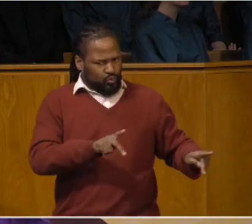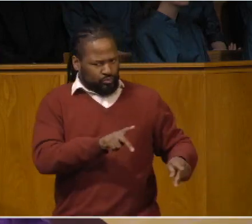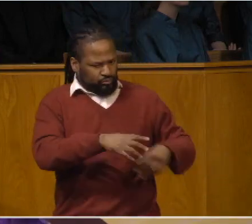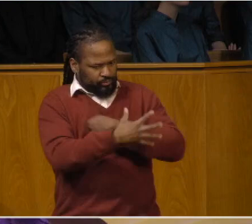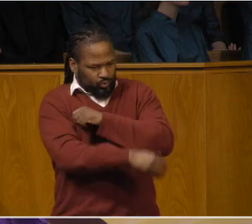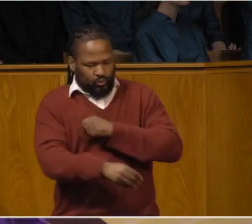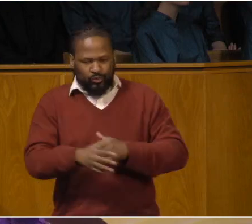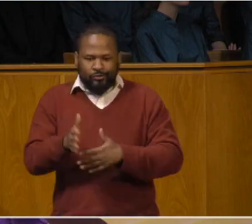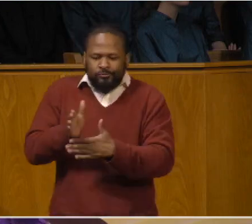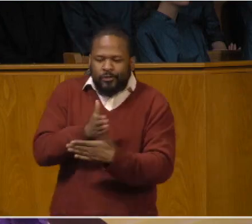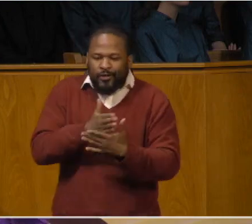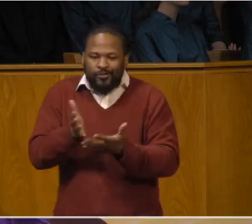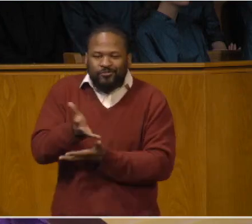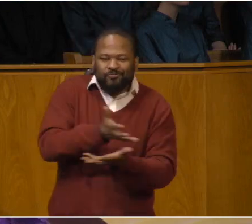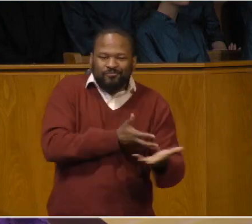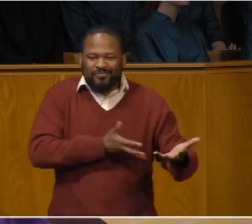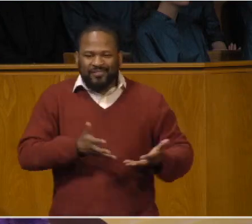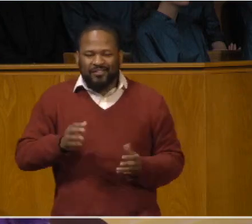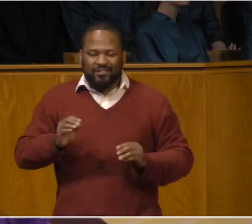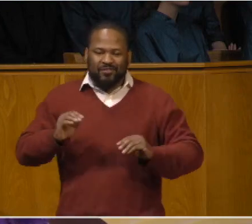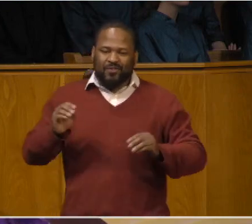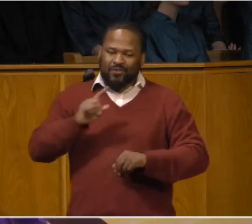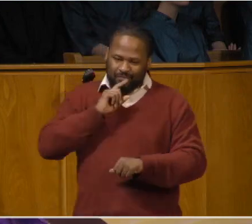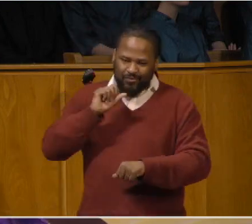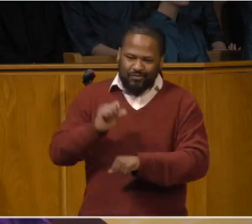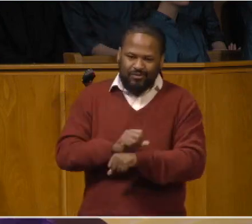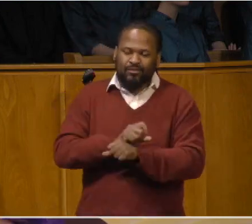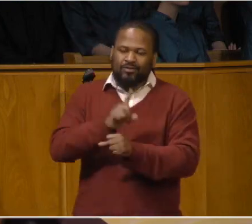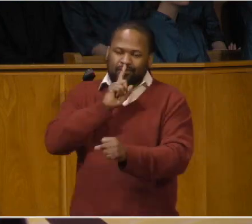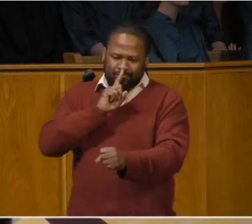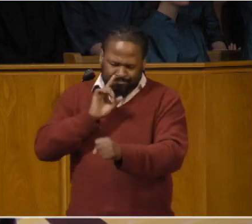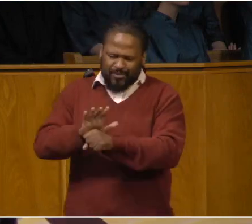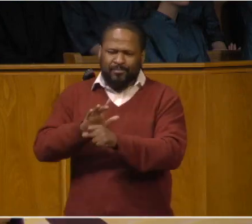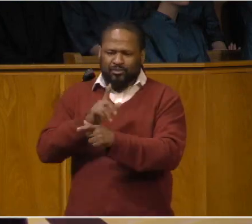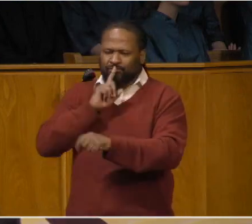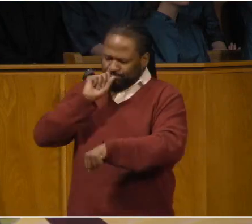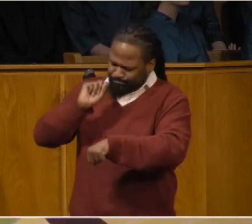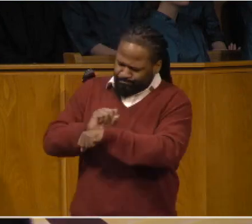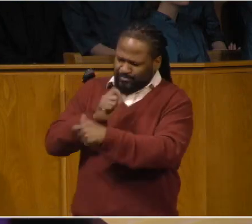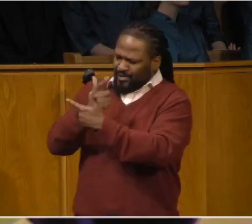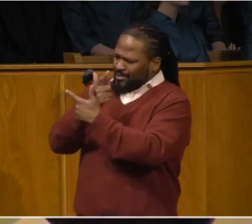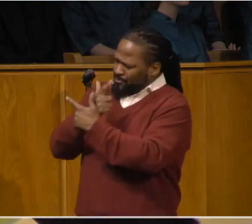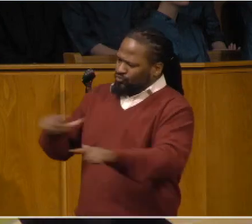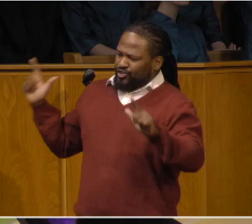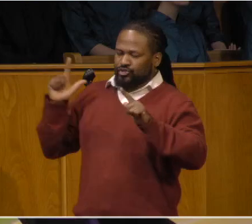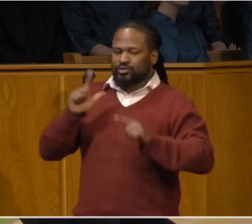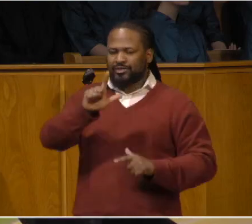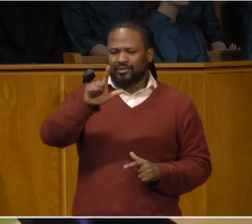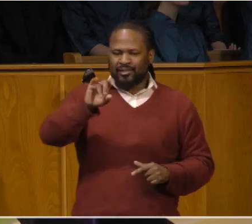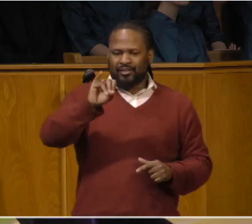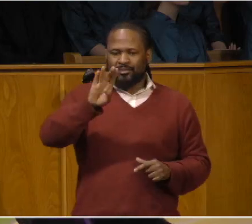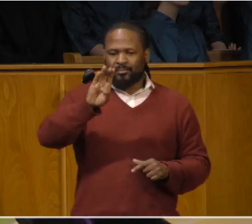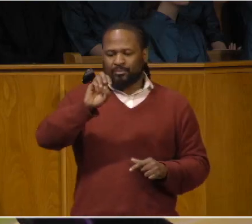then there is no authentic commitment to liberation, because love exists only among equals.